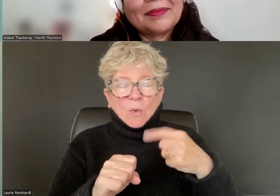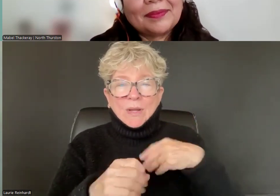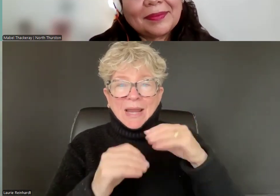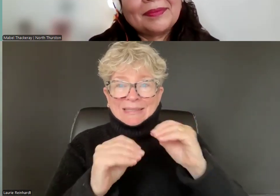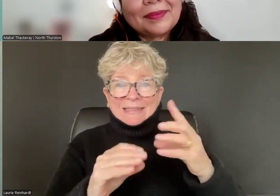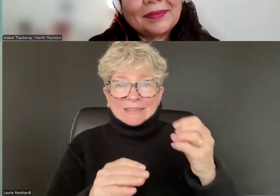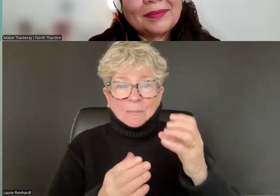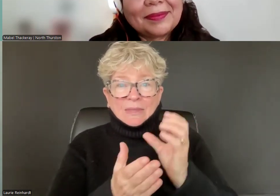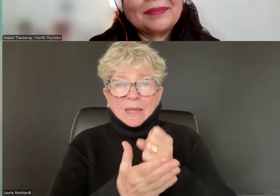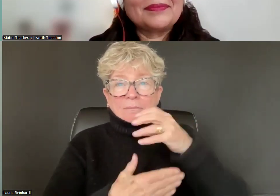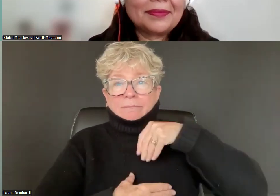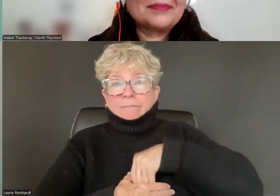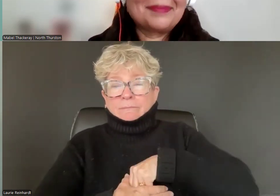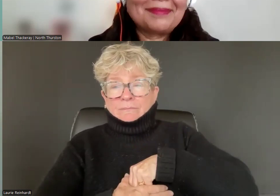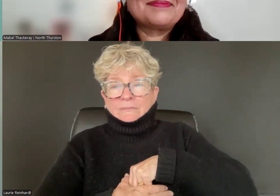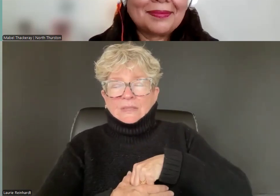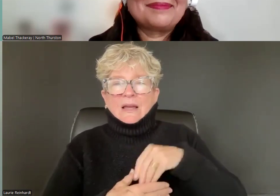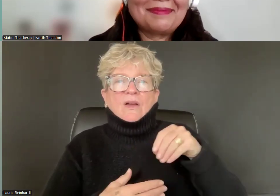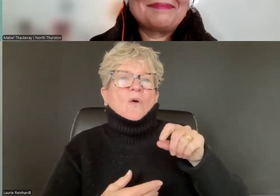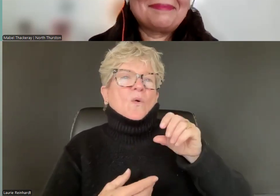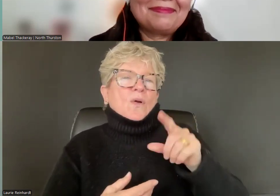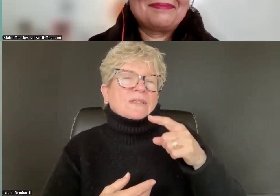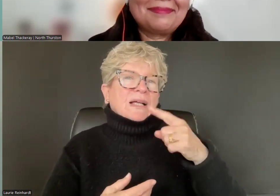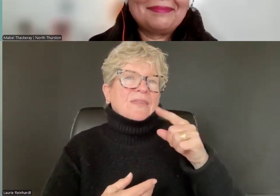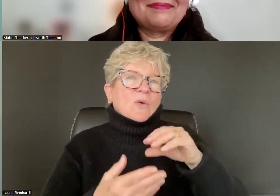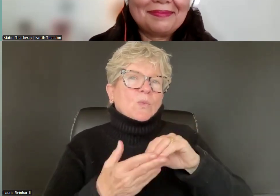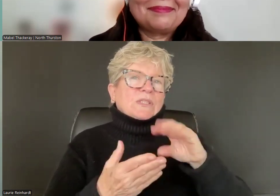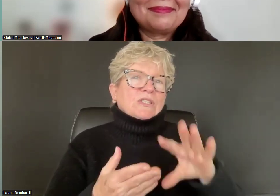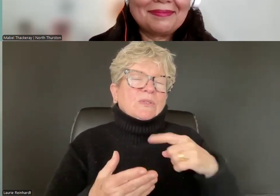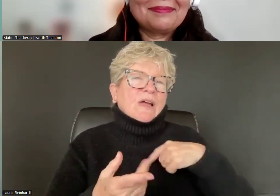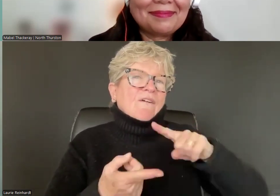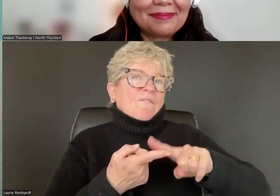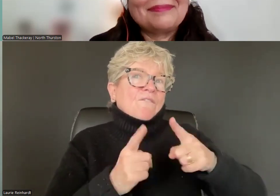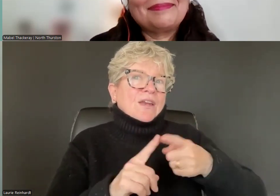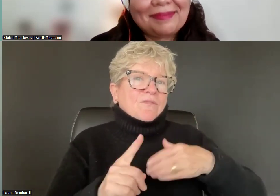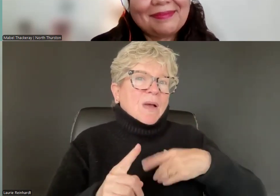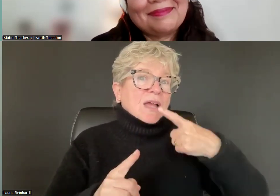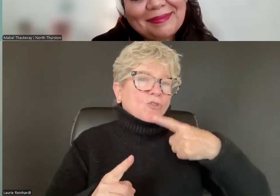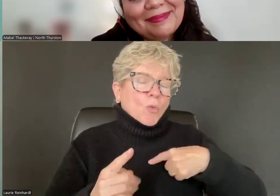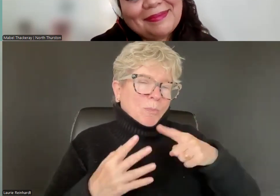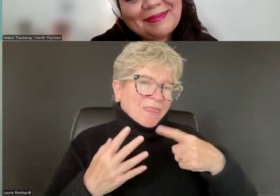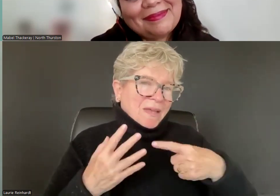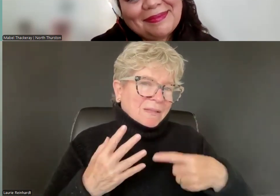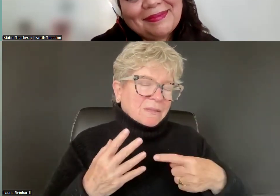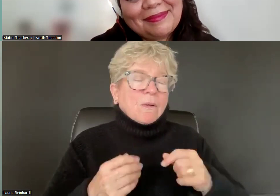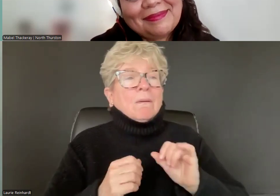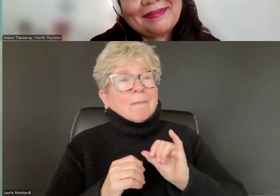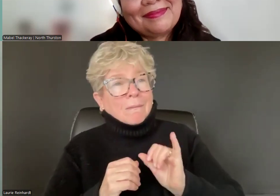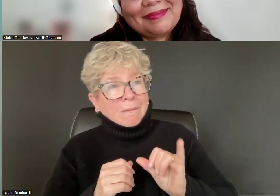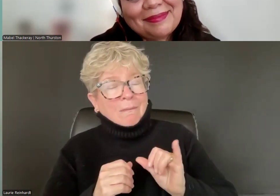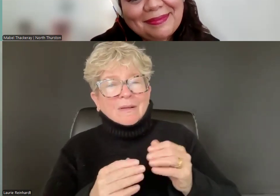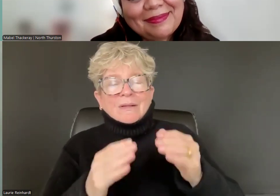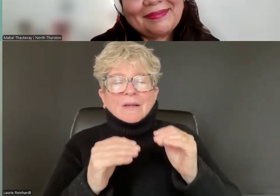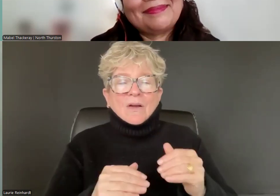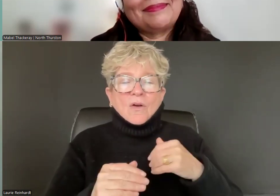student who says, a friend of mine who was in your class told me this, that says a lot. Or when I have a kid who's never